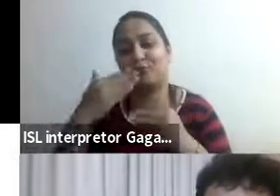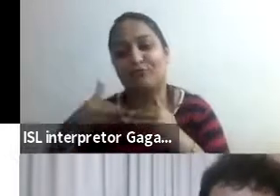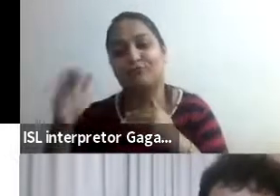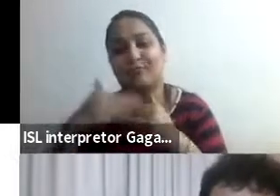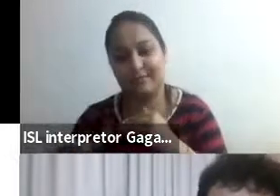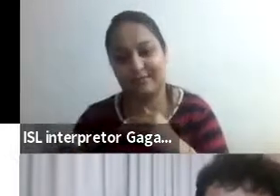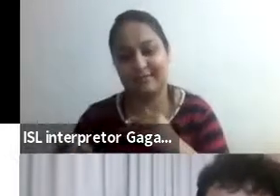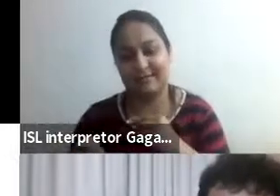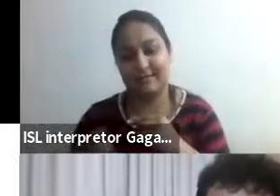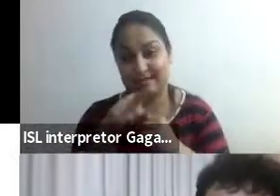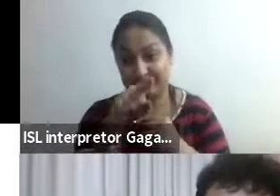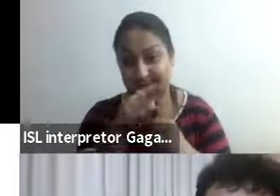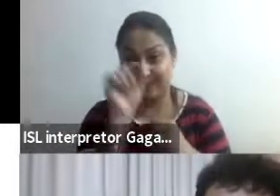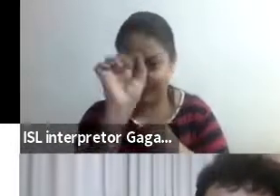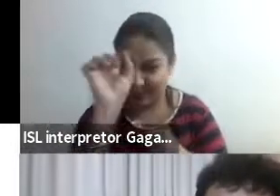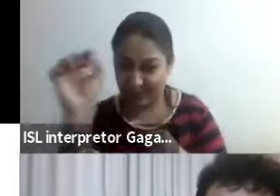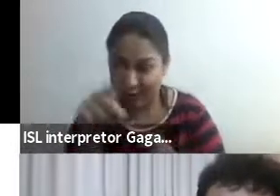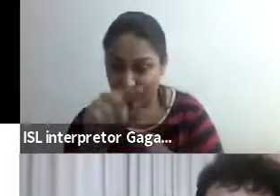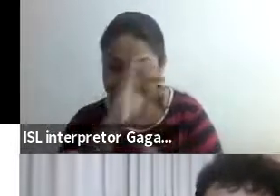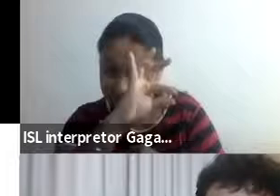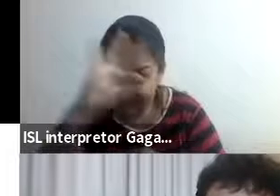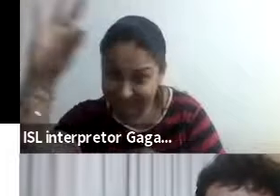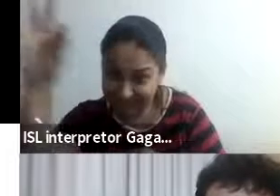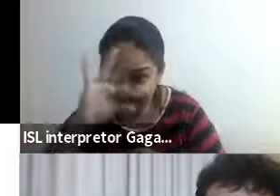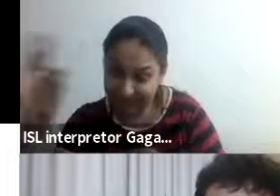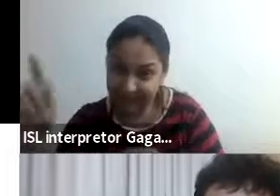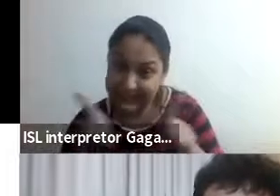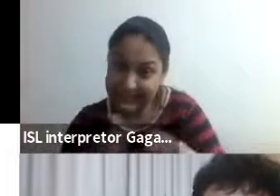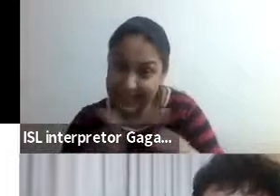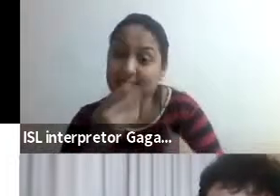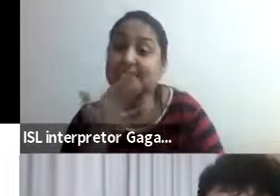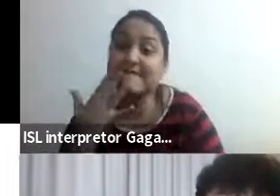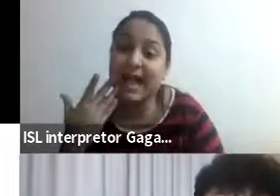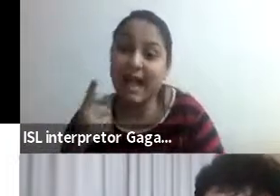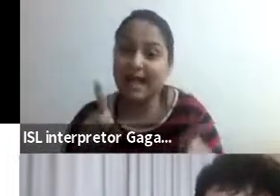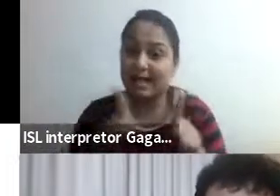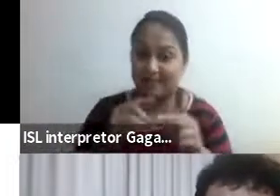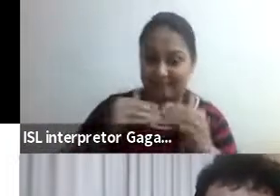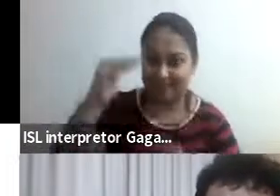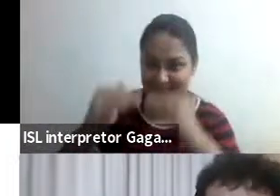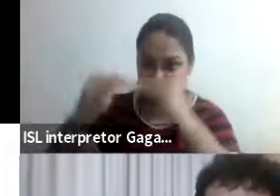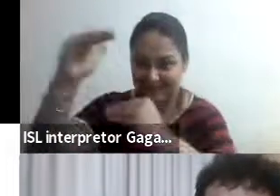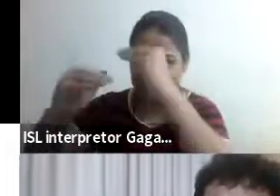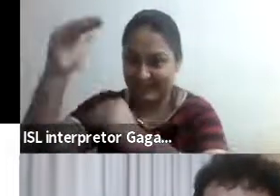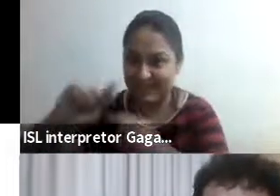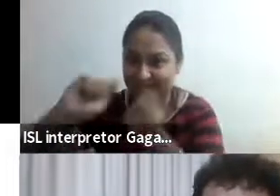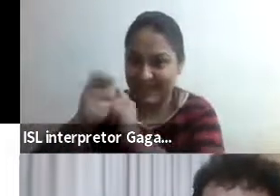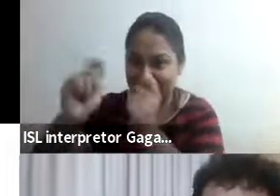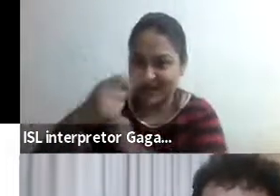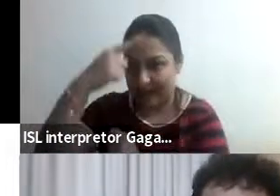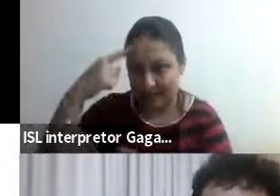dots, each row of dots is a contrasting color to the rows before and after it. So it has